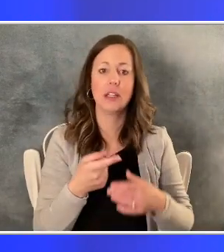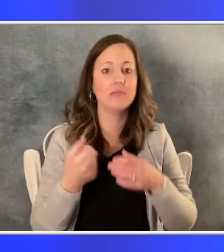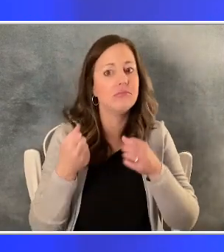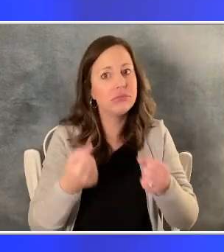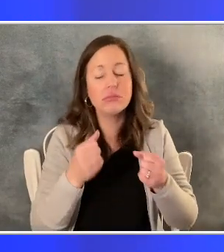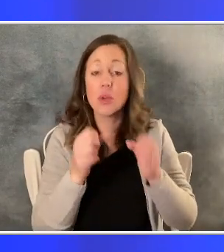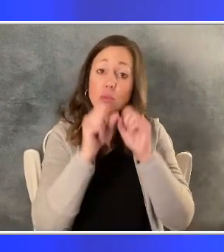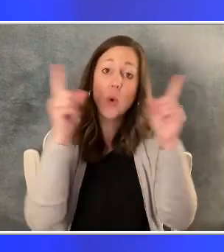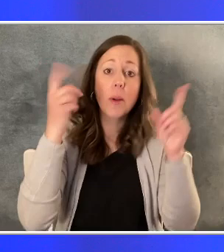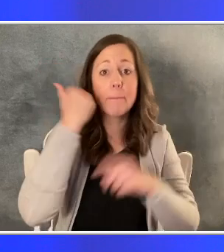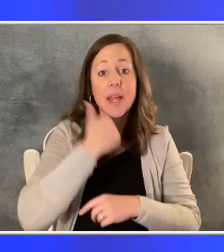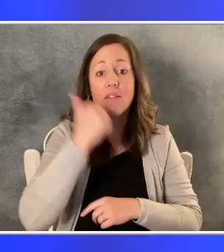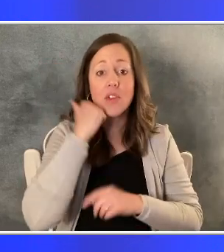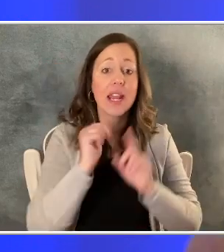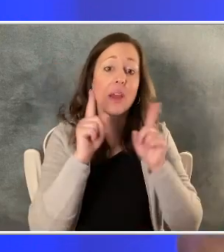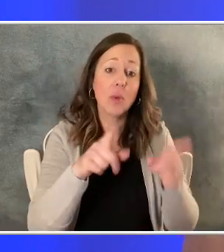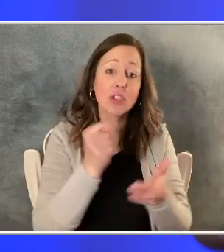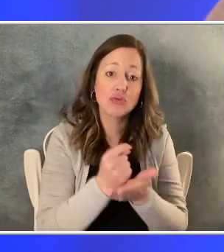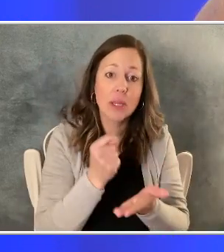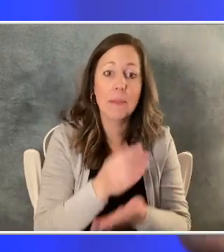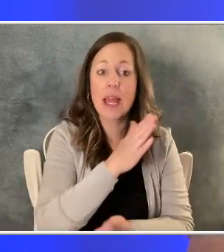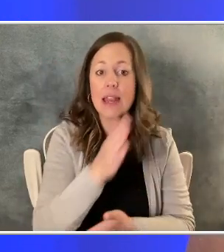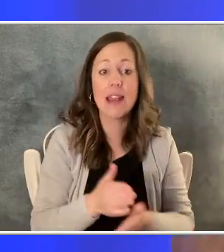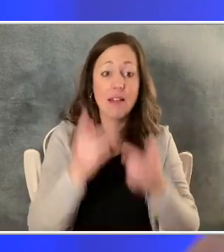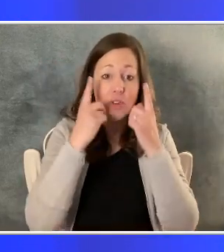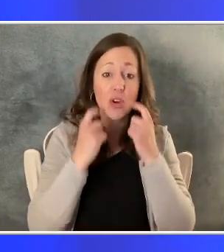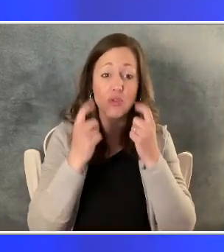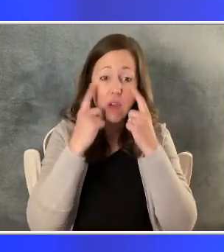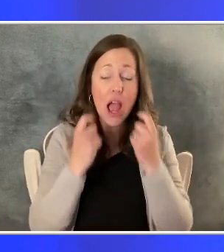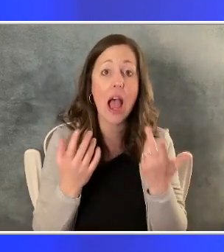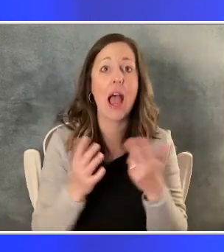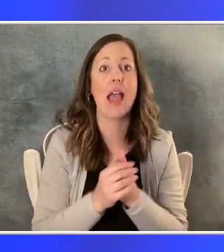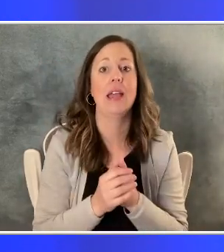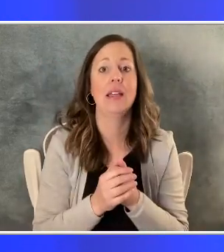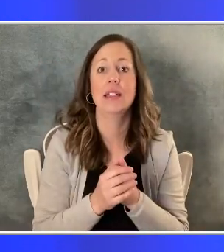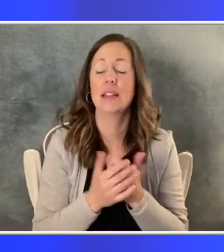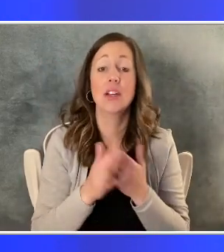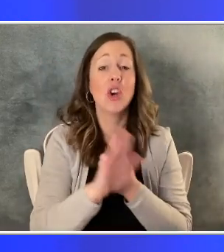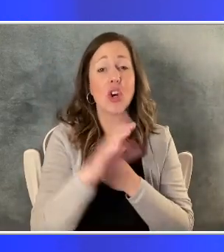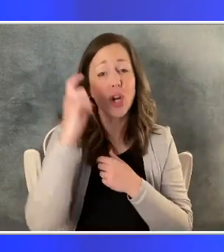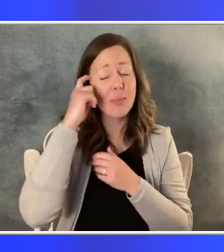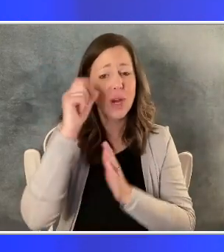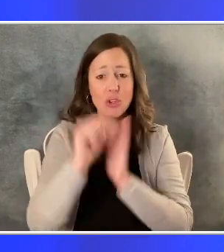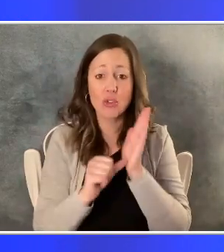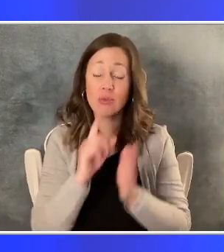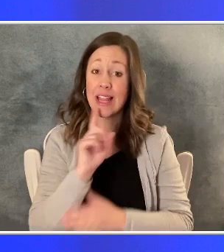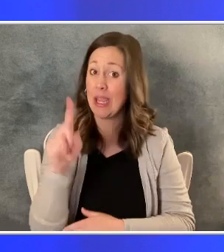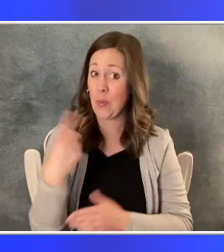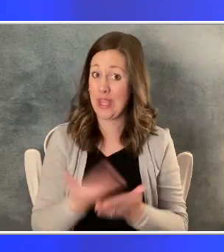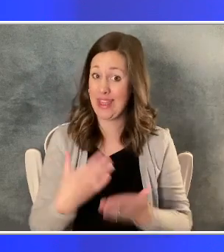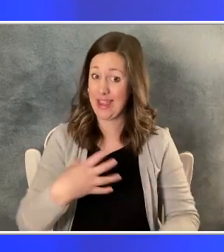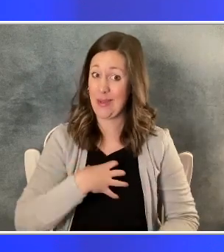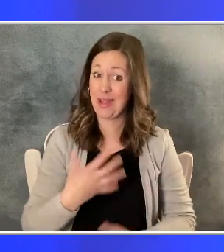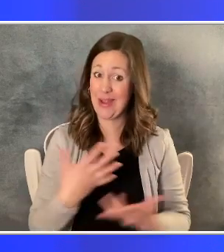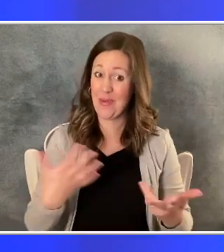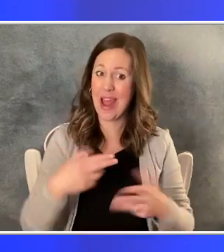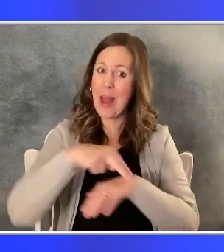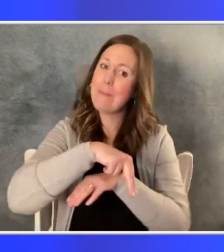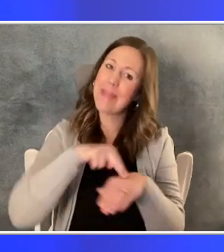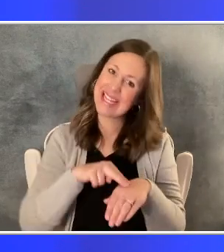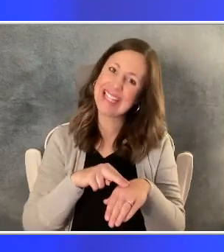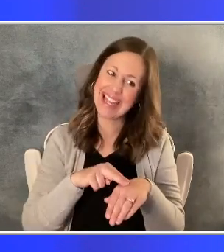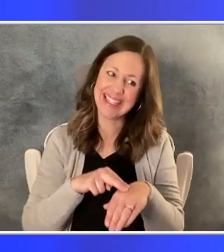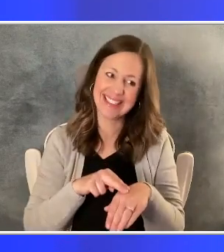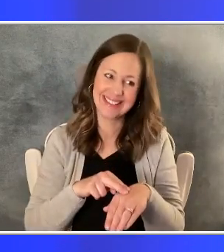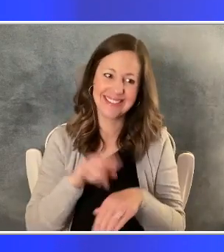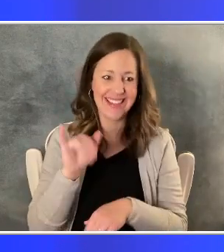complained, never cried. Even during the entire process with the brain surgery, I think the only thing she really complained about was the Band-Aids they tried to put on her. She